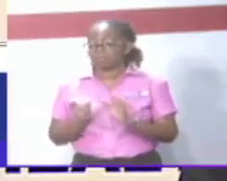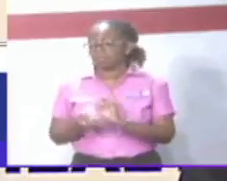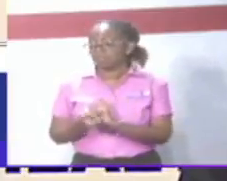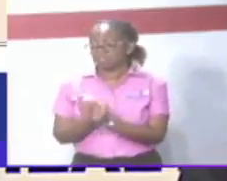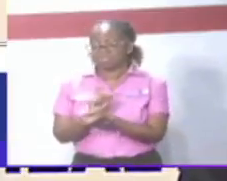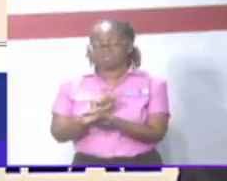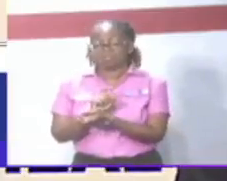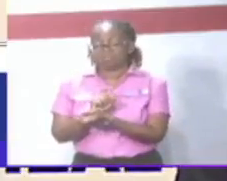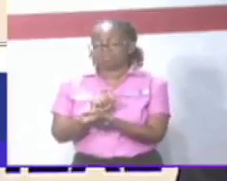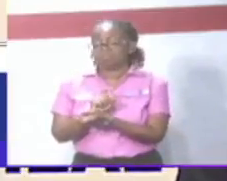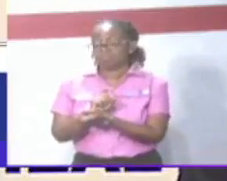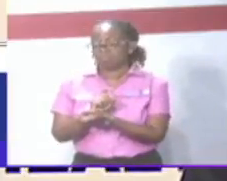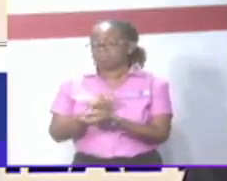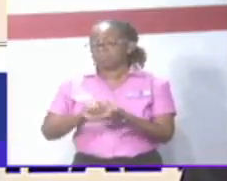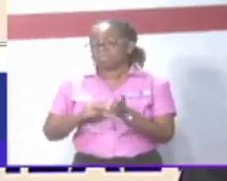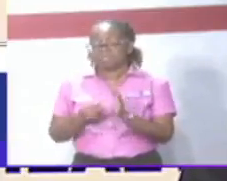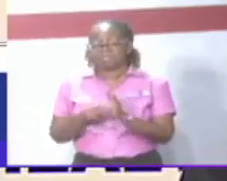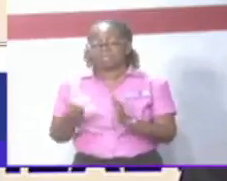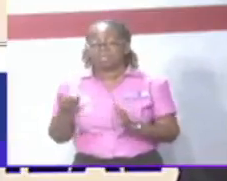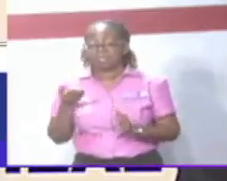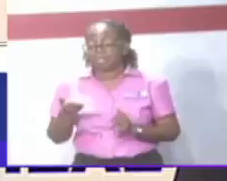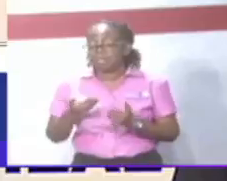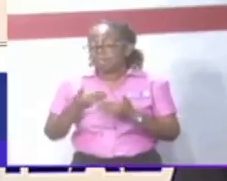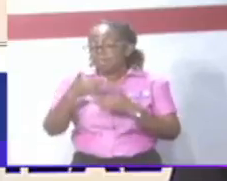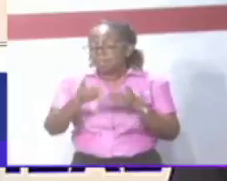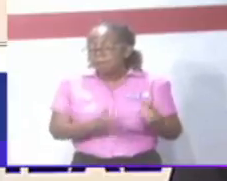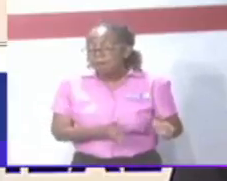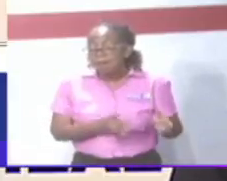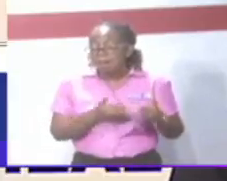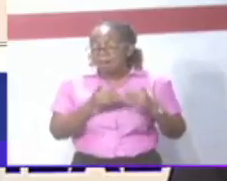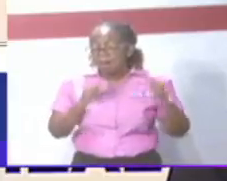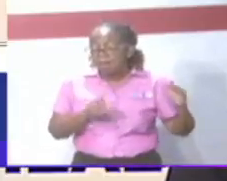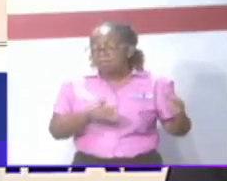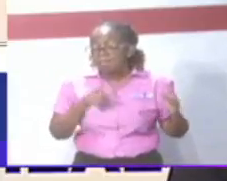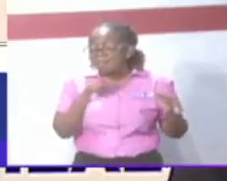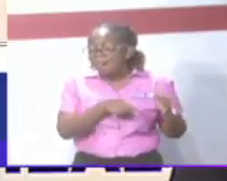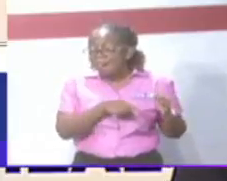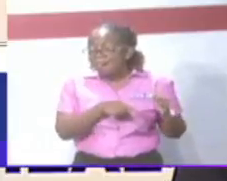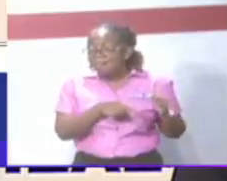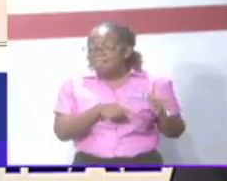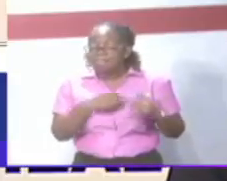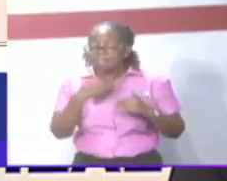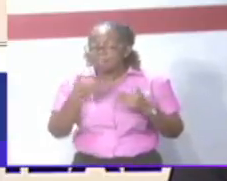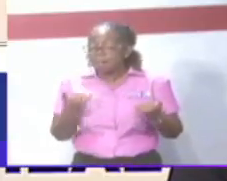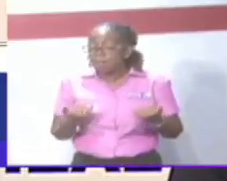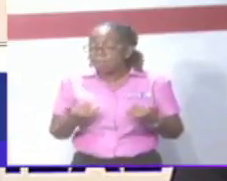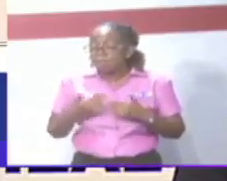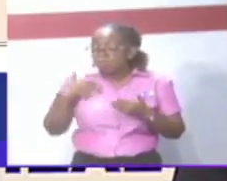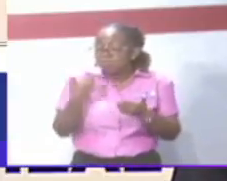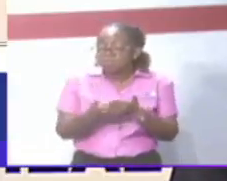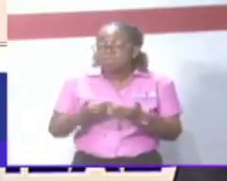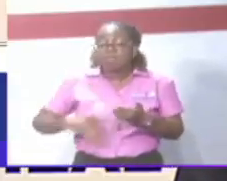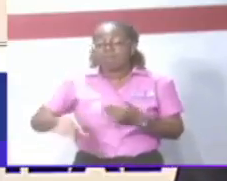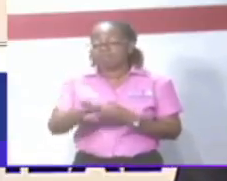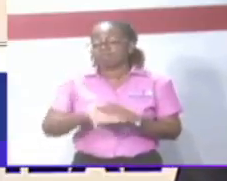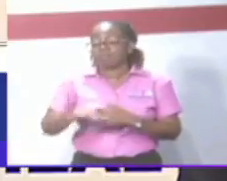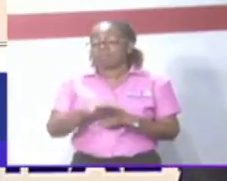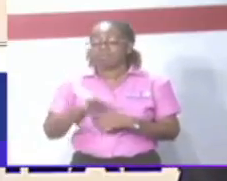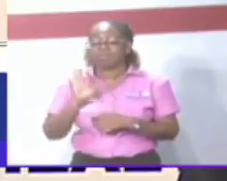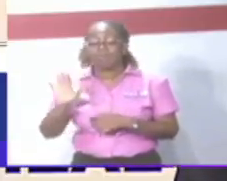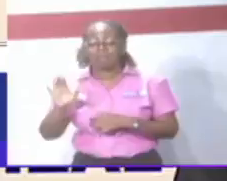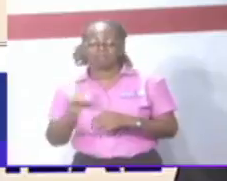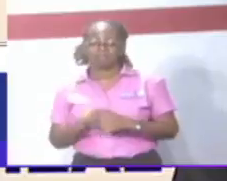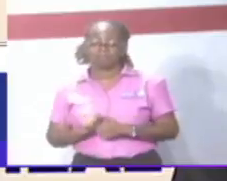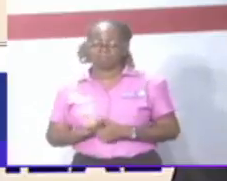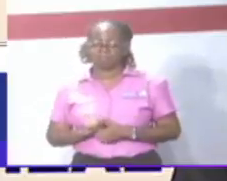you, a place near you. Actually, it's knocking on your door. The front line is now where you are. This Delta virus is